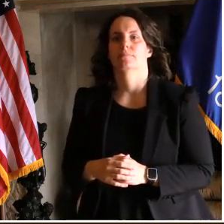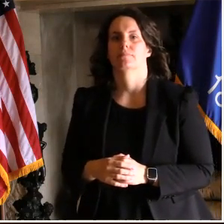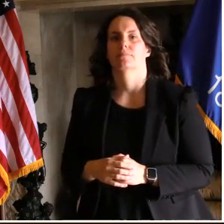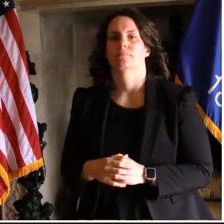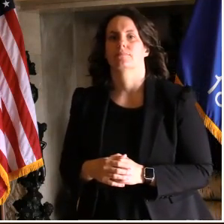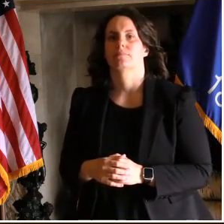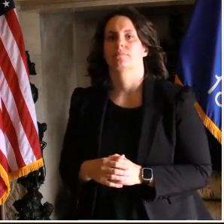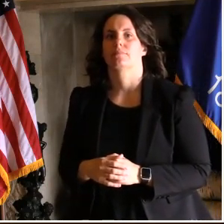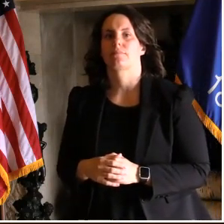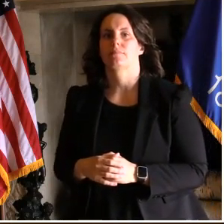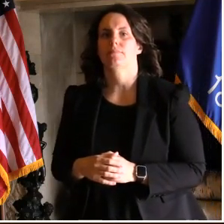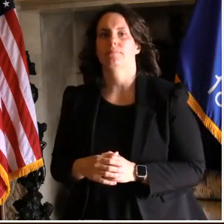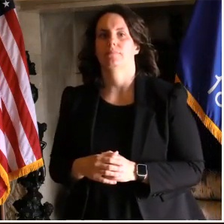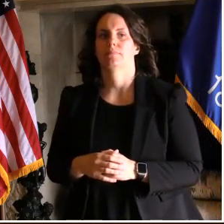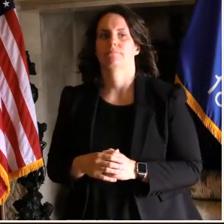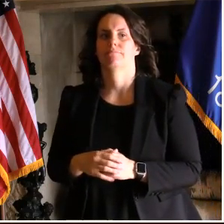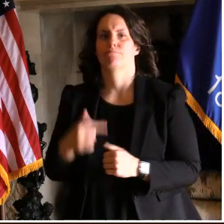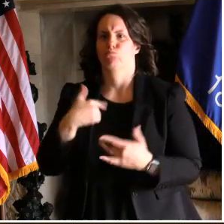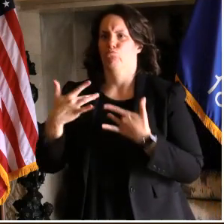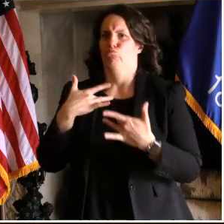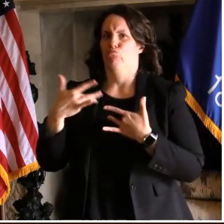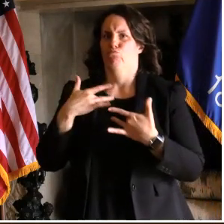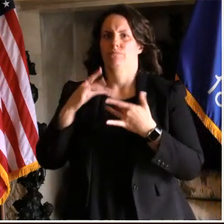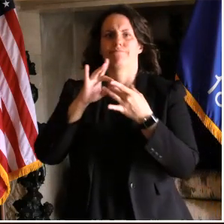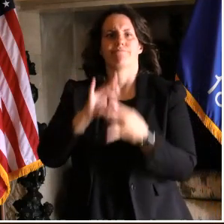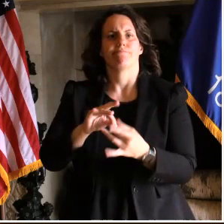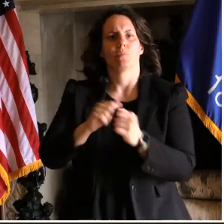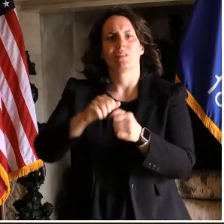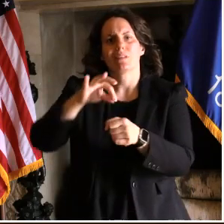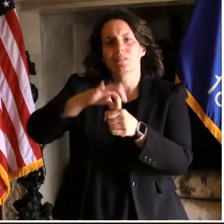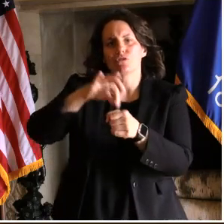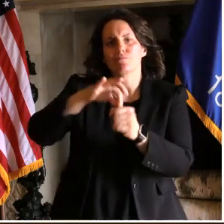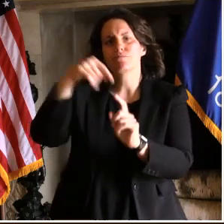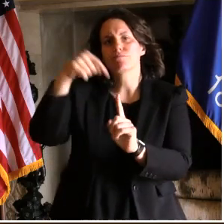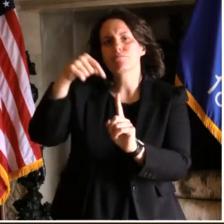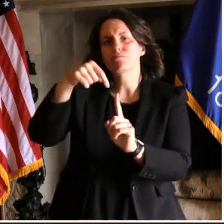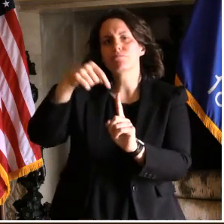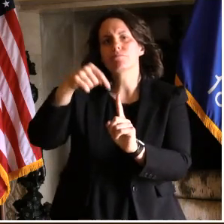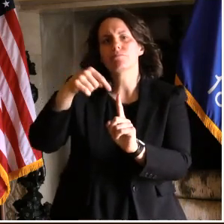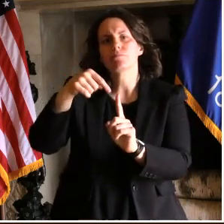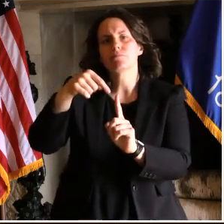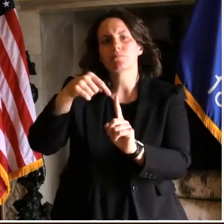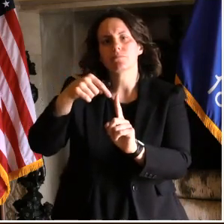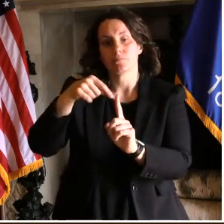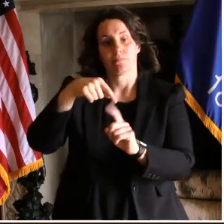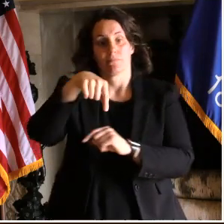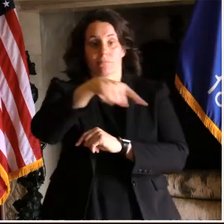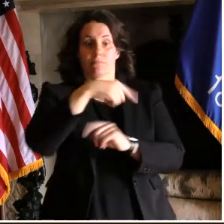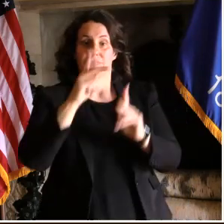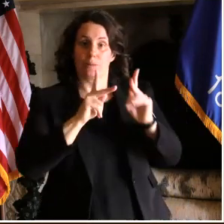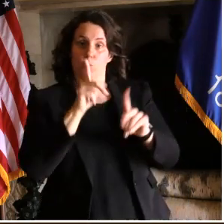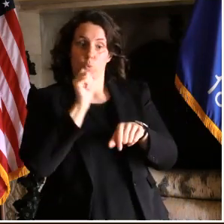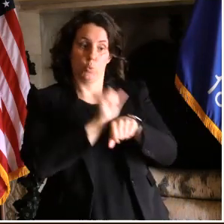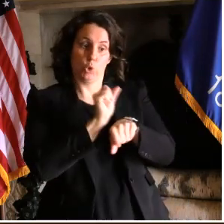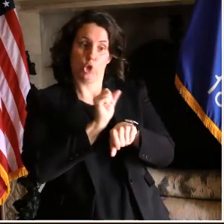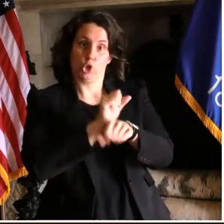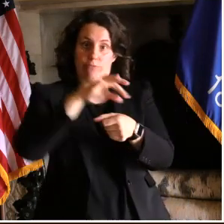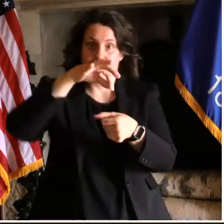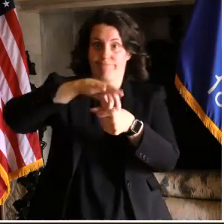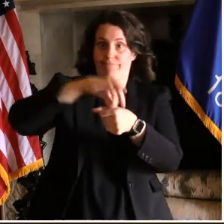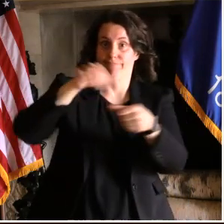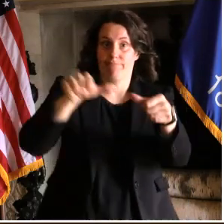the election, one of the concerns is about the safety of poll workers. And we talked about last week about the participation for